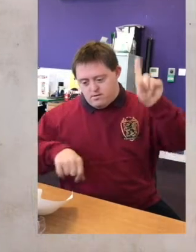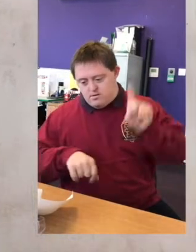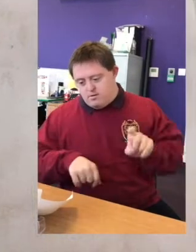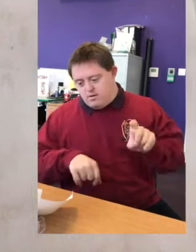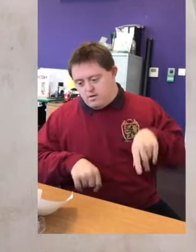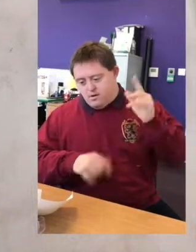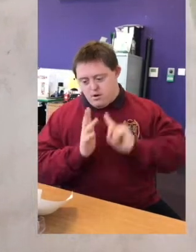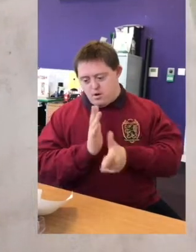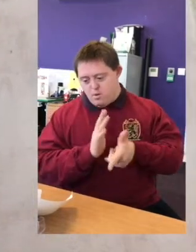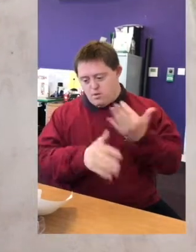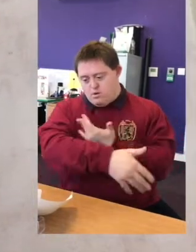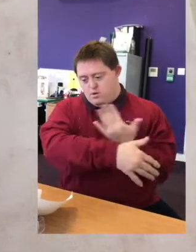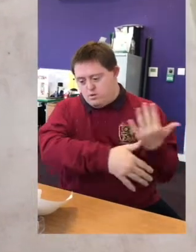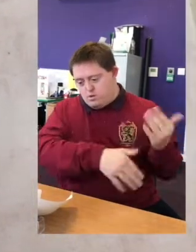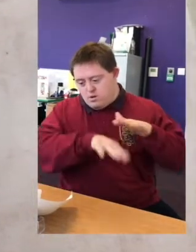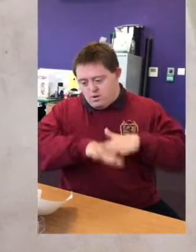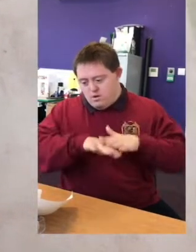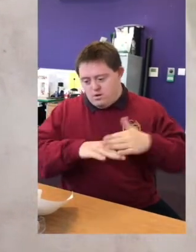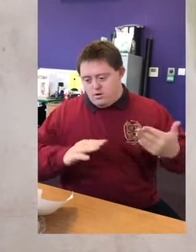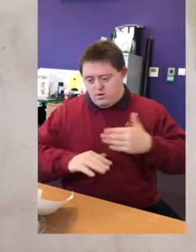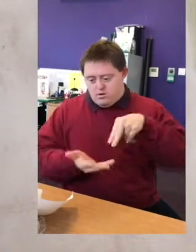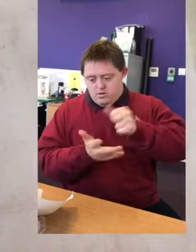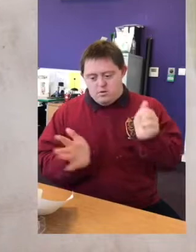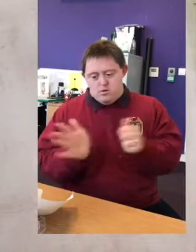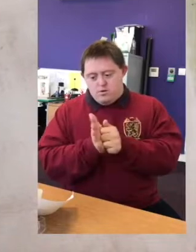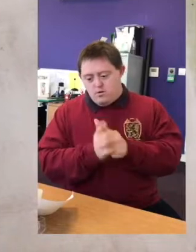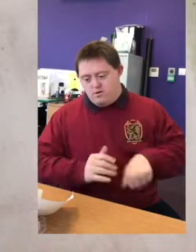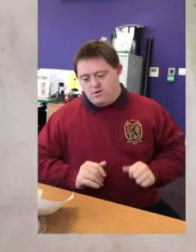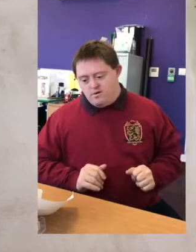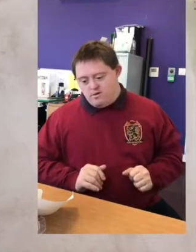Like an hourglass in front of me, sliding through my palms.